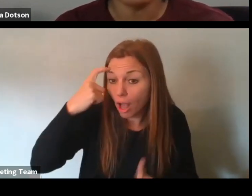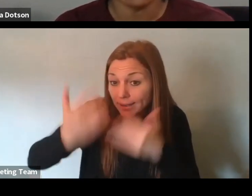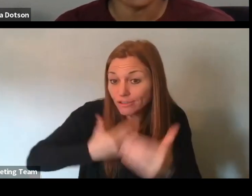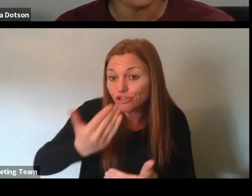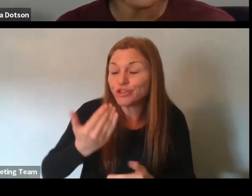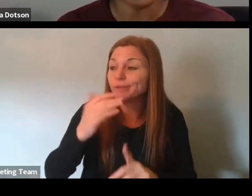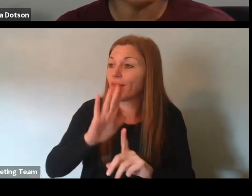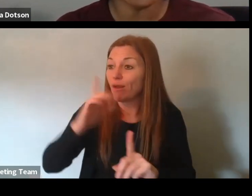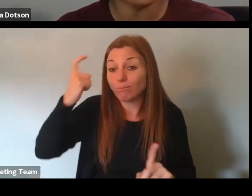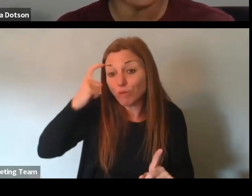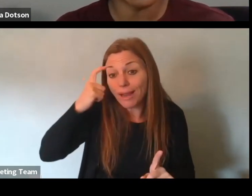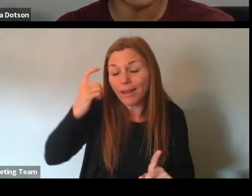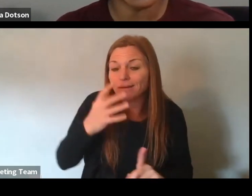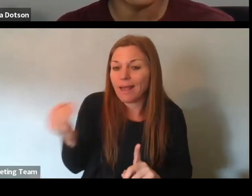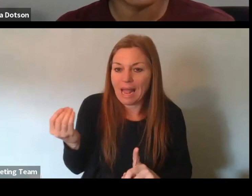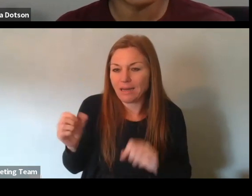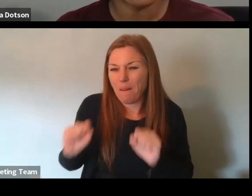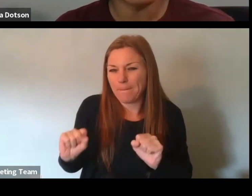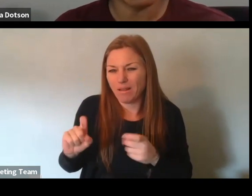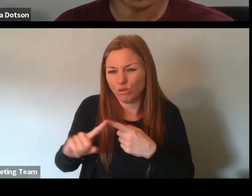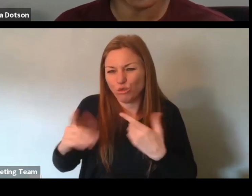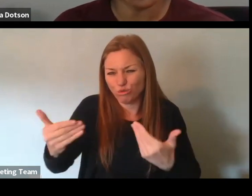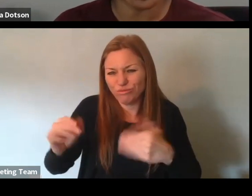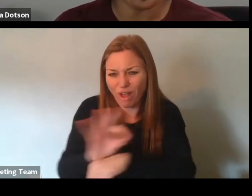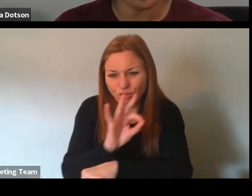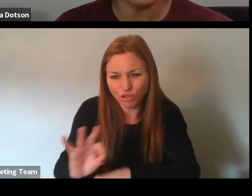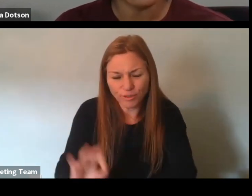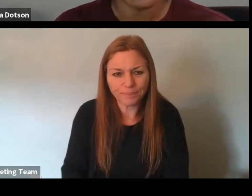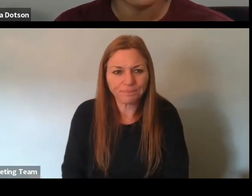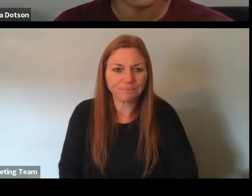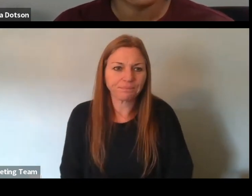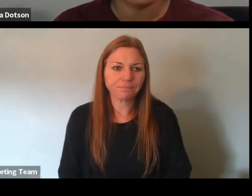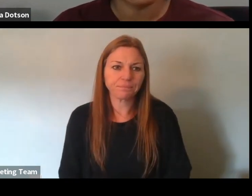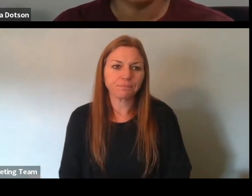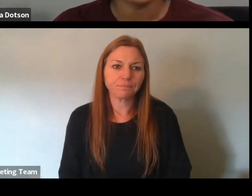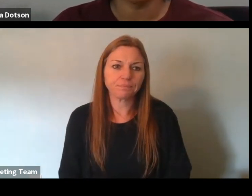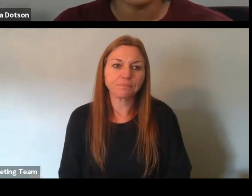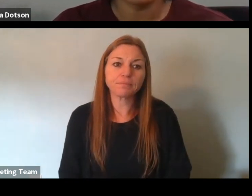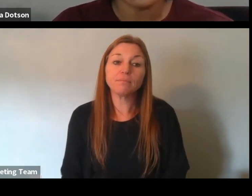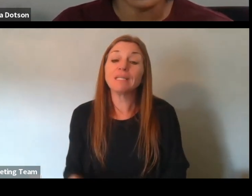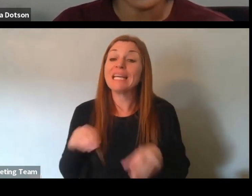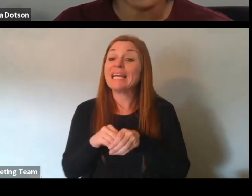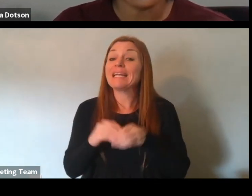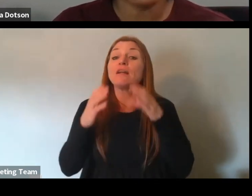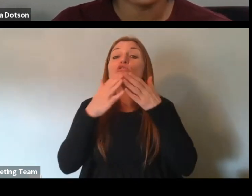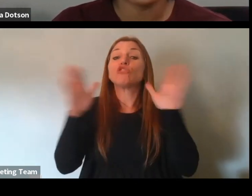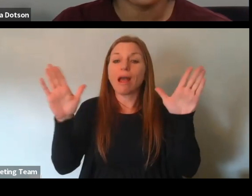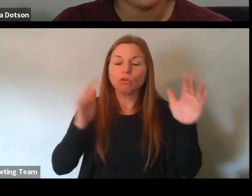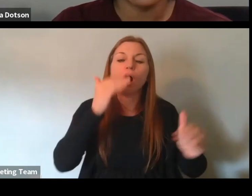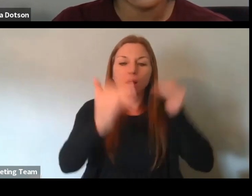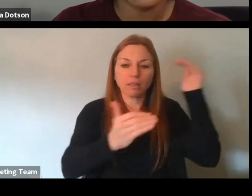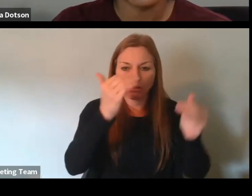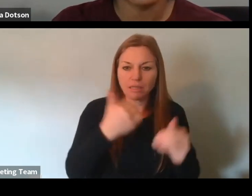So in general, older adults tend to have more subthreshold symptoms than clinical depression, but